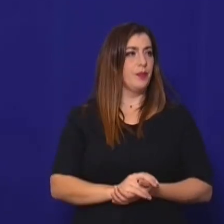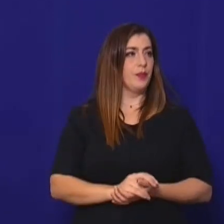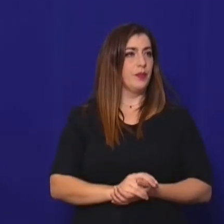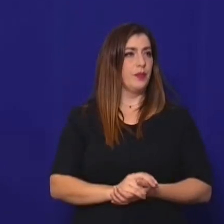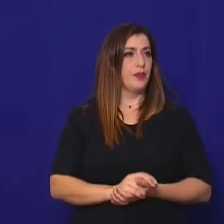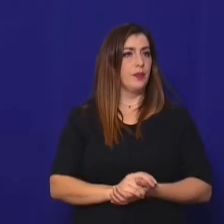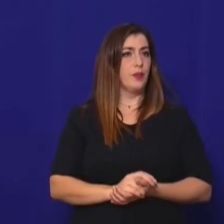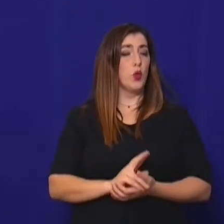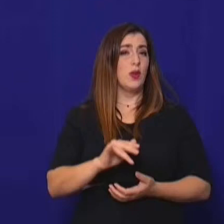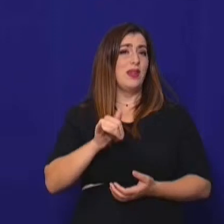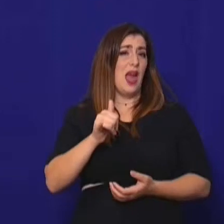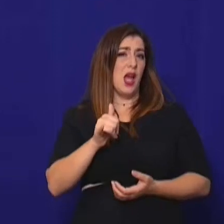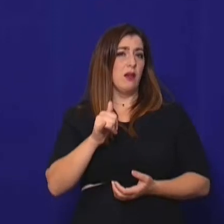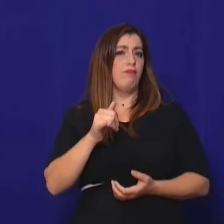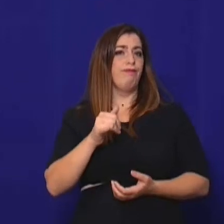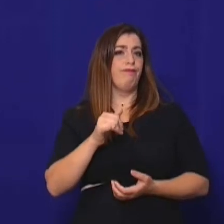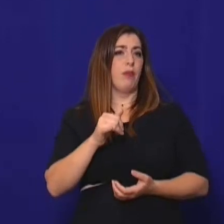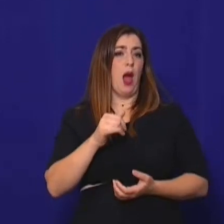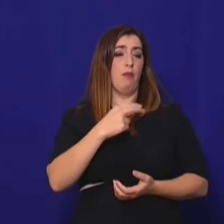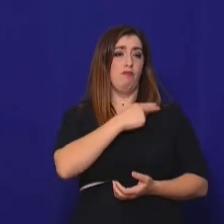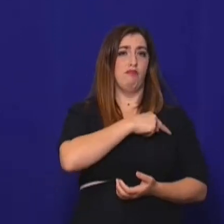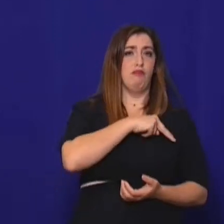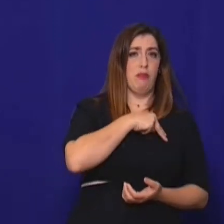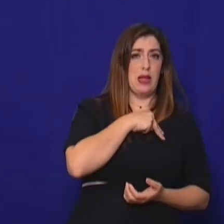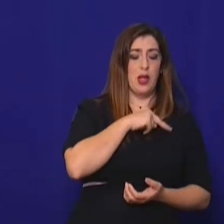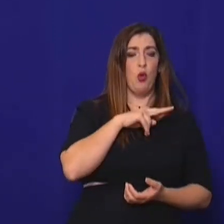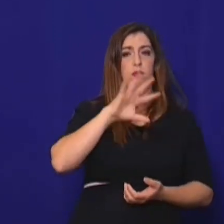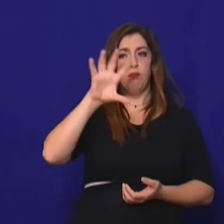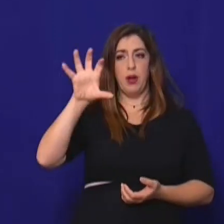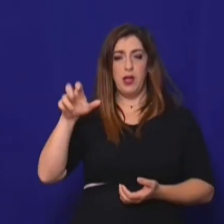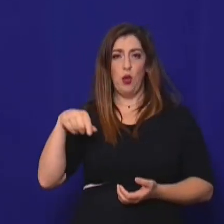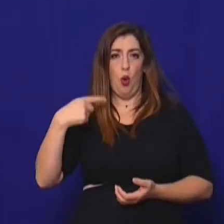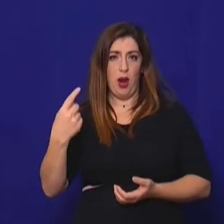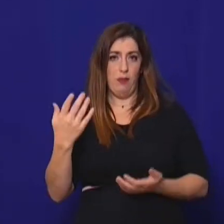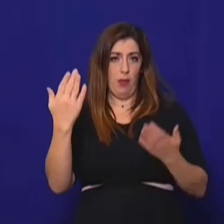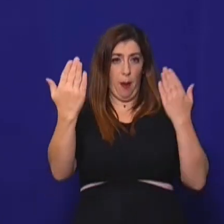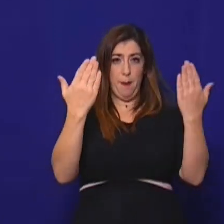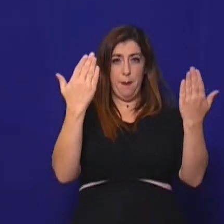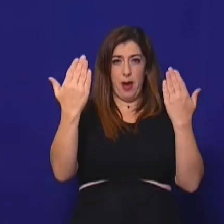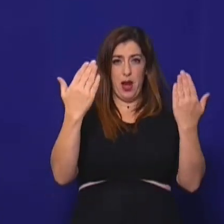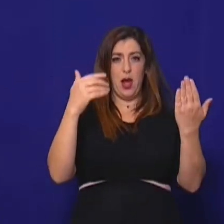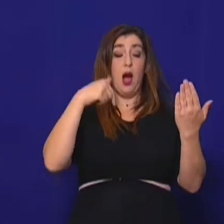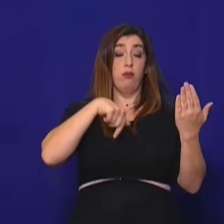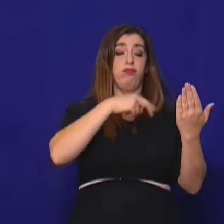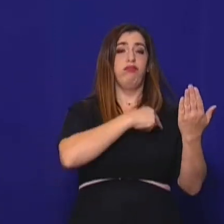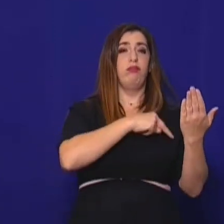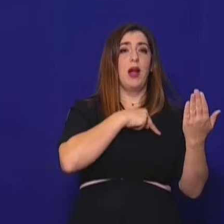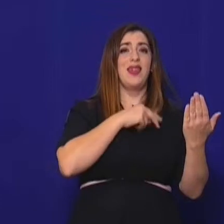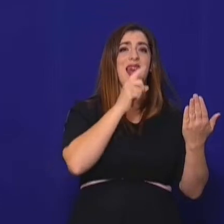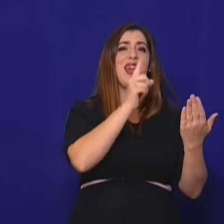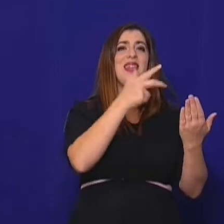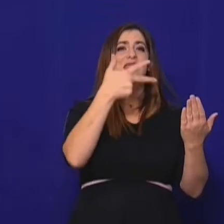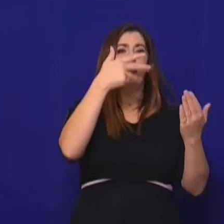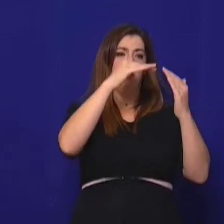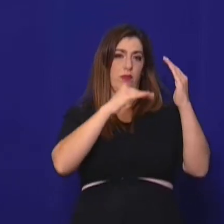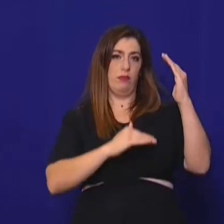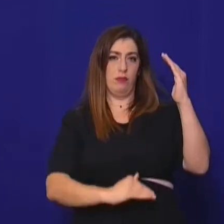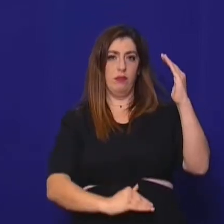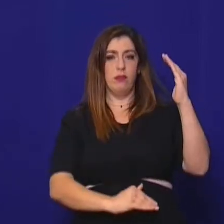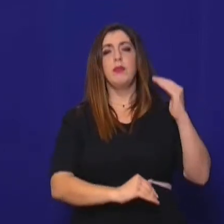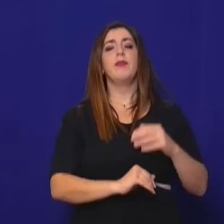oħrajn tal-Unjoni Ewropea qegħdin 18 il-post f'dan il-death rate. Tajb ngħidu